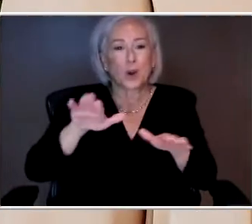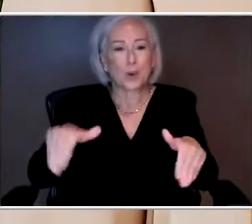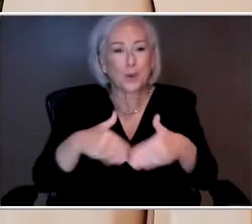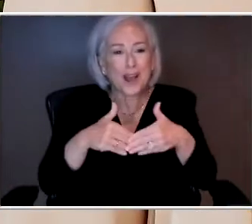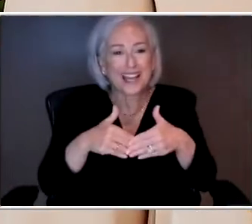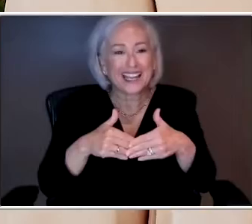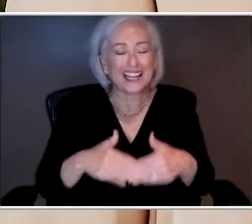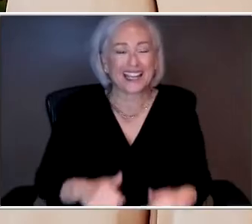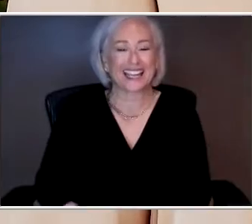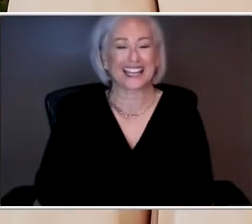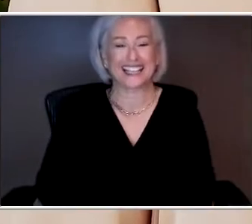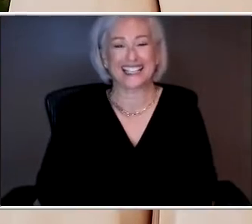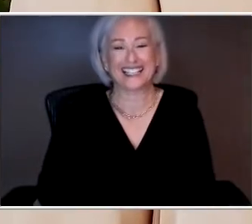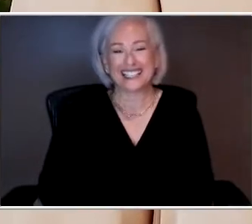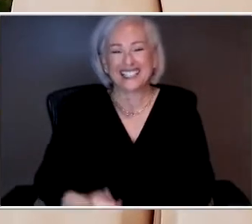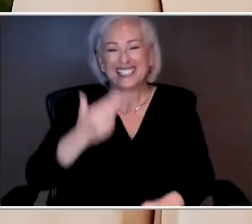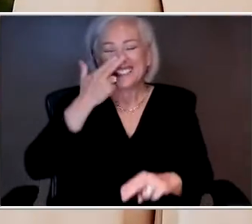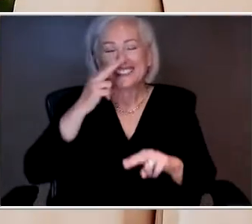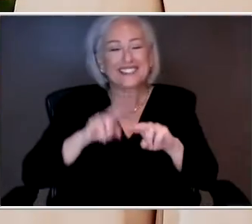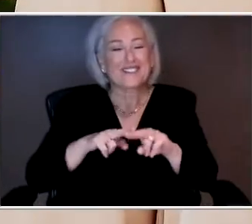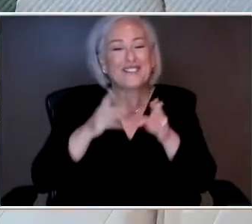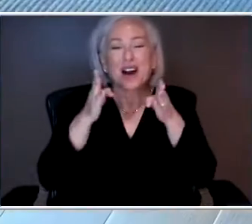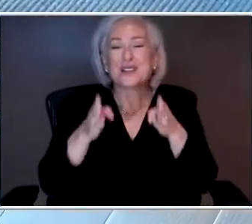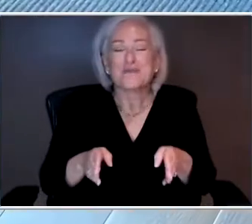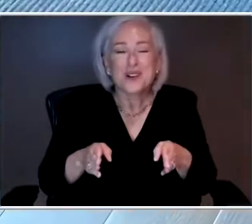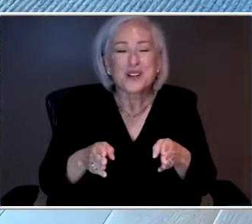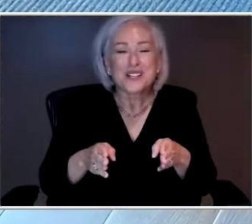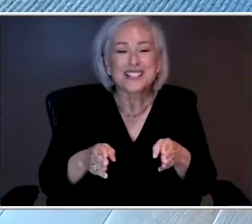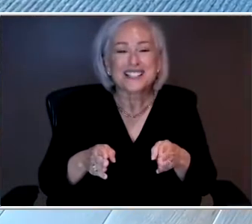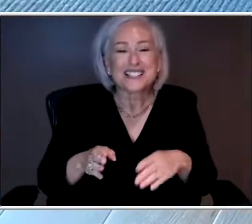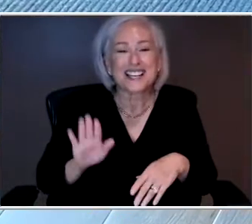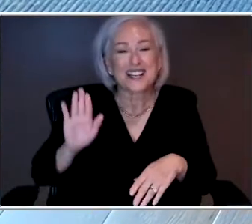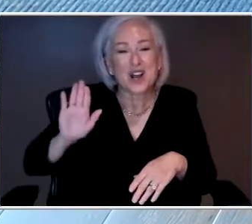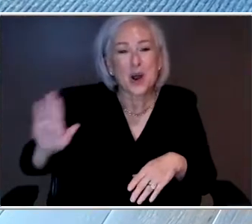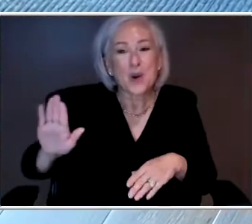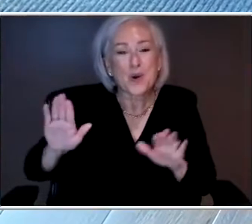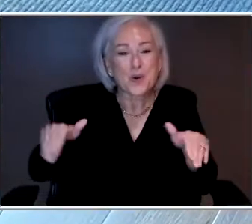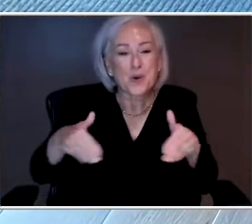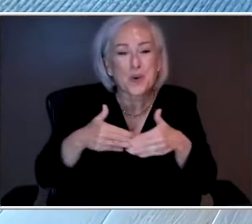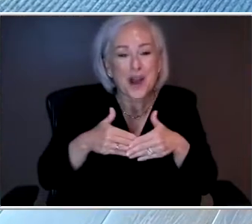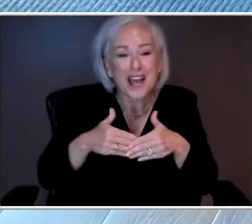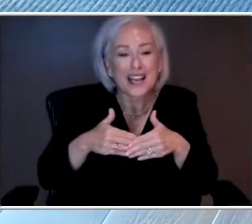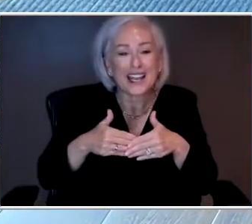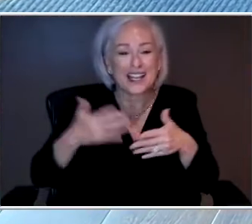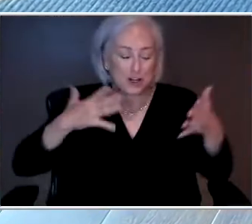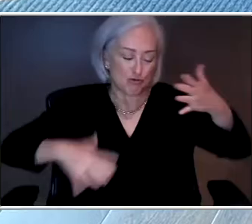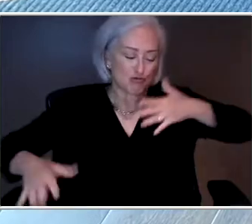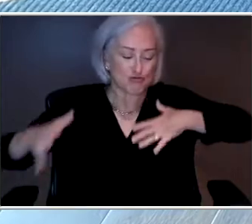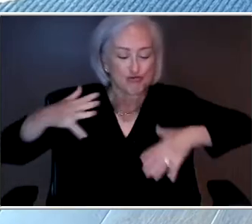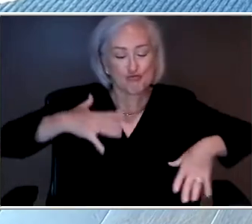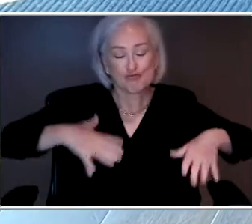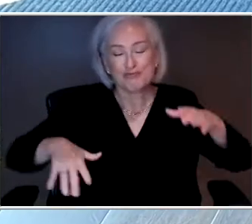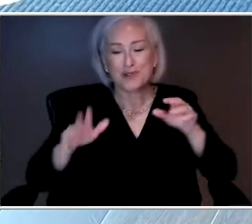She's just a very fun person to be around. So her whole wedding, getting ready and stuff was so much fun.